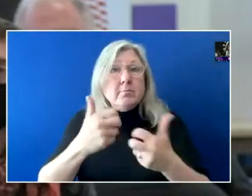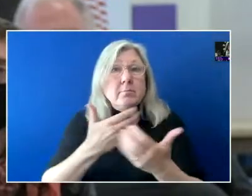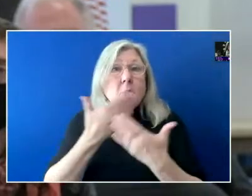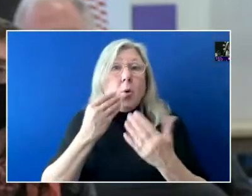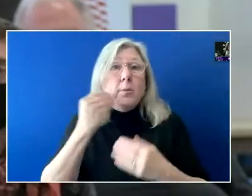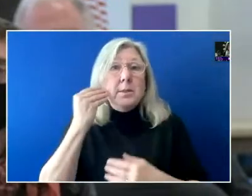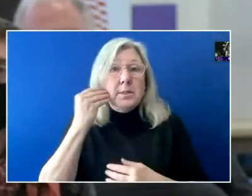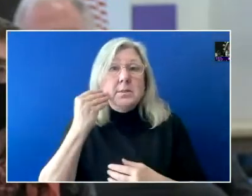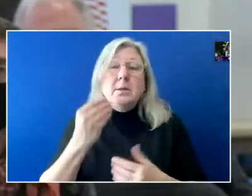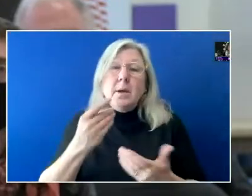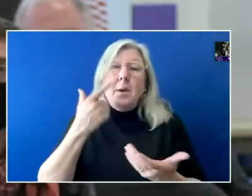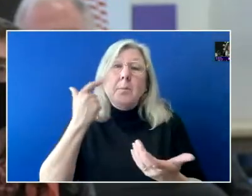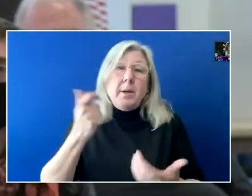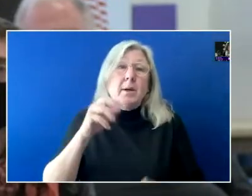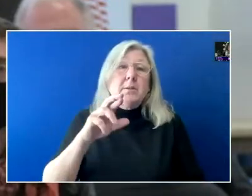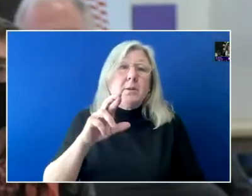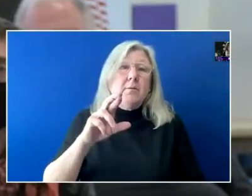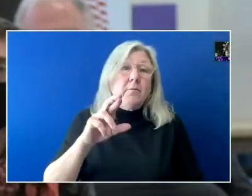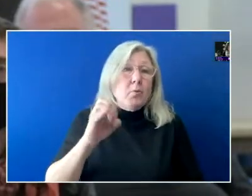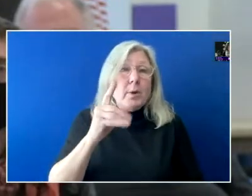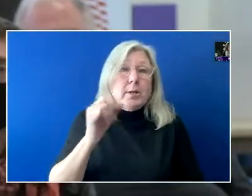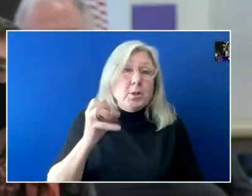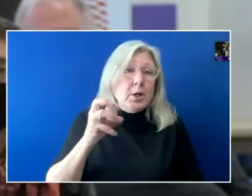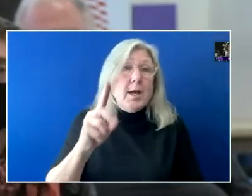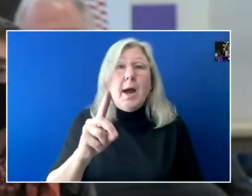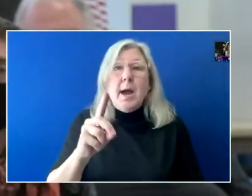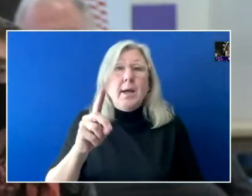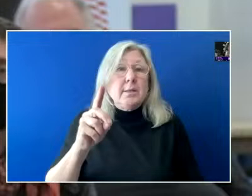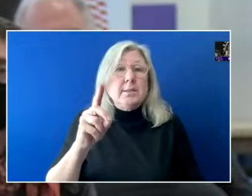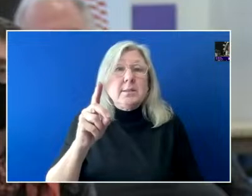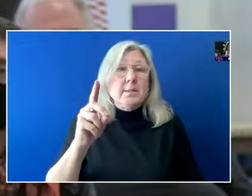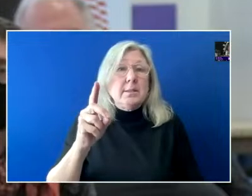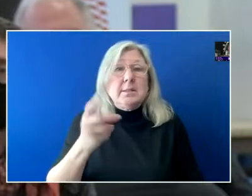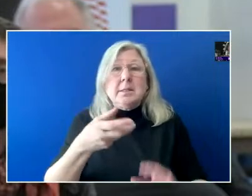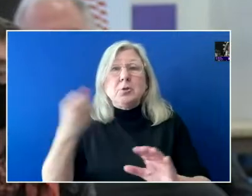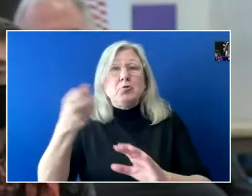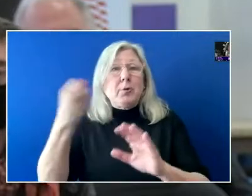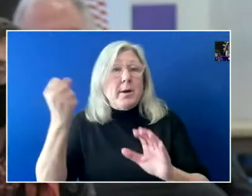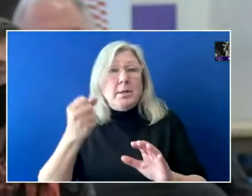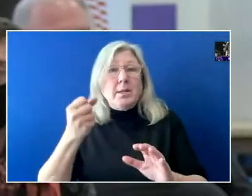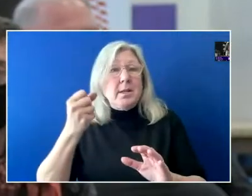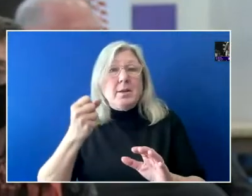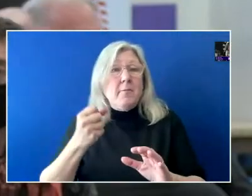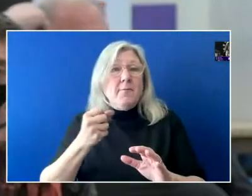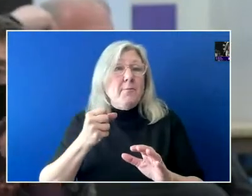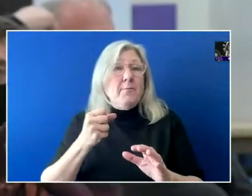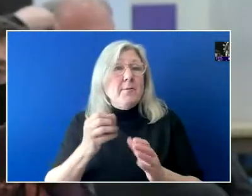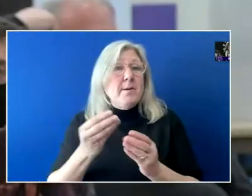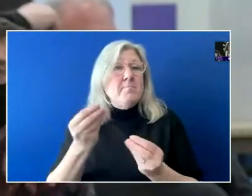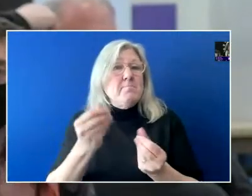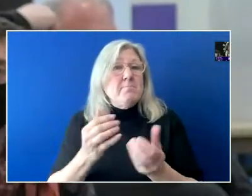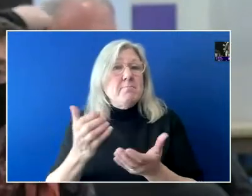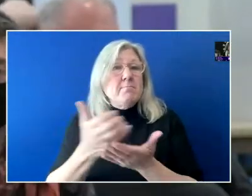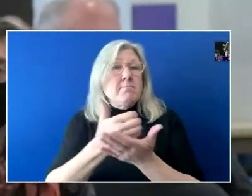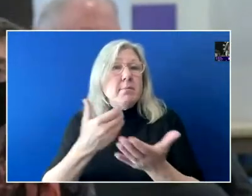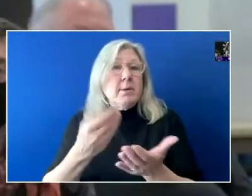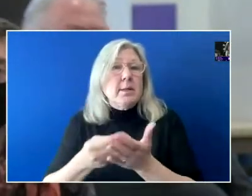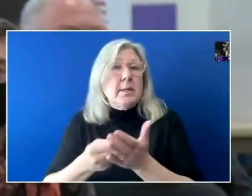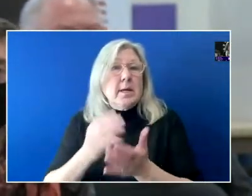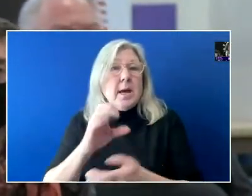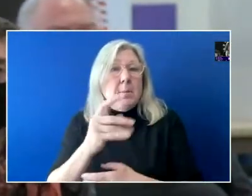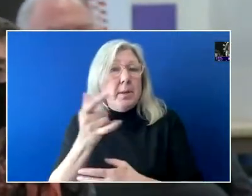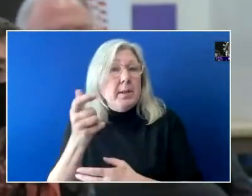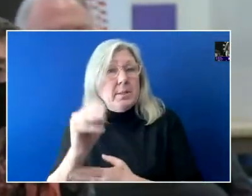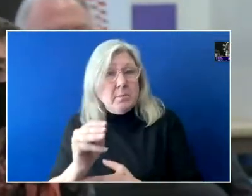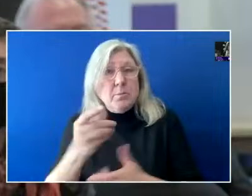racialized extractive capitalism that is a really tremendous problem that we're going to have to address in all of the ways they still